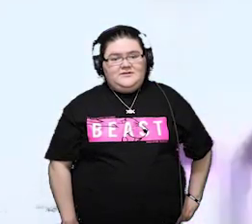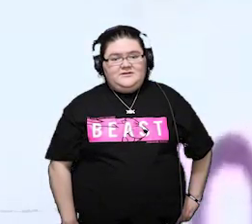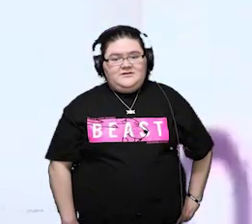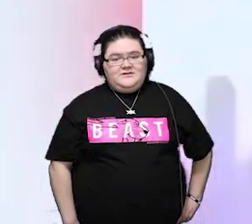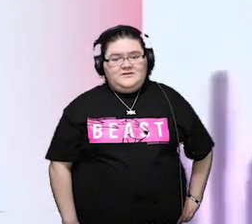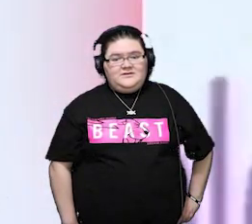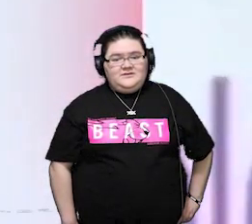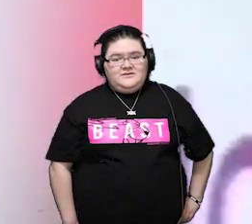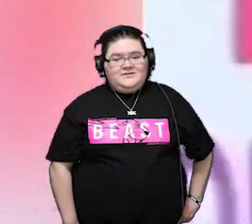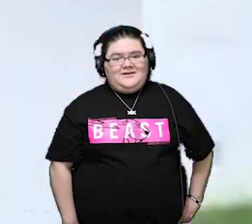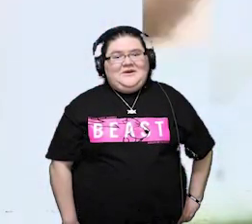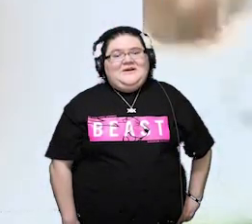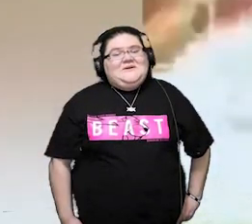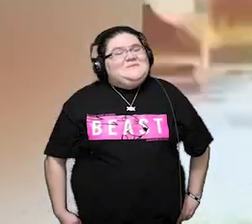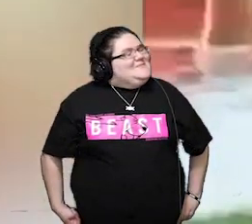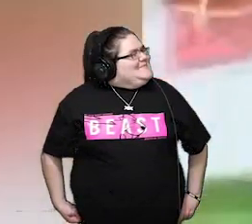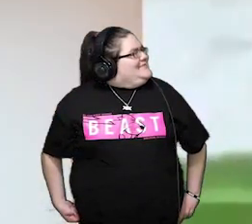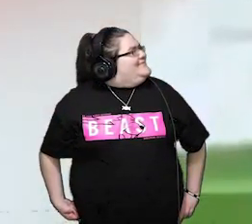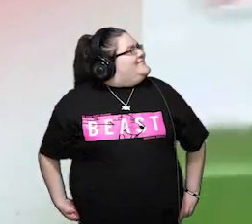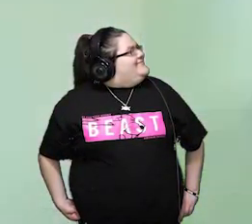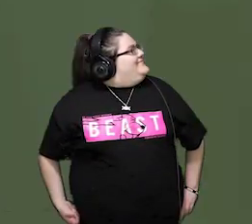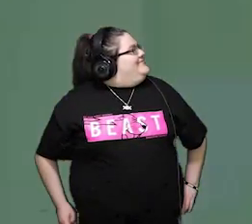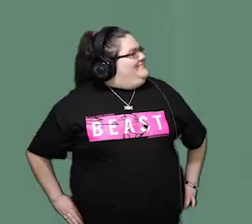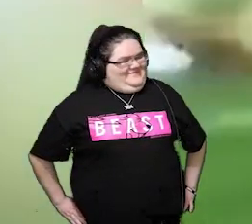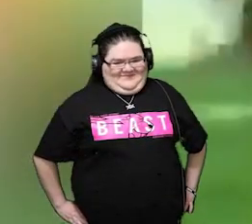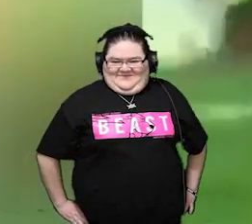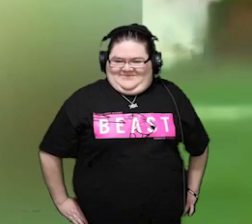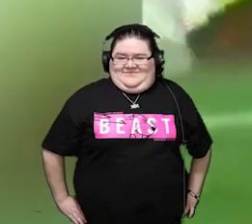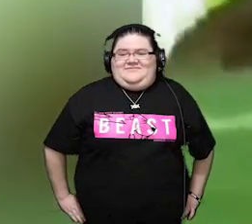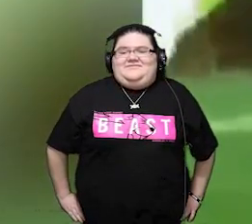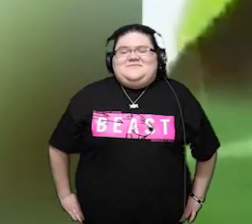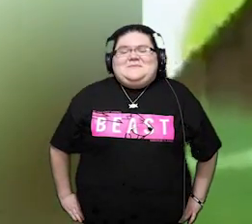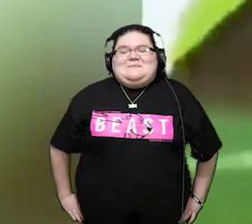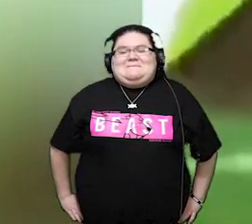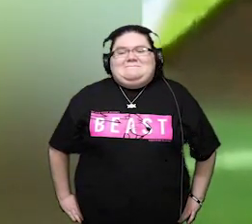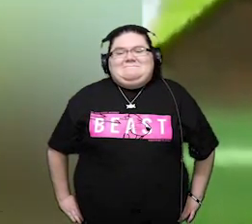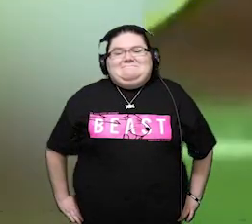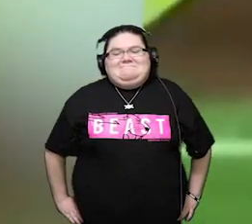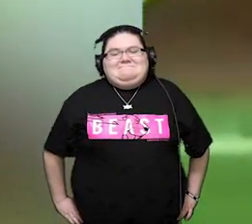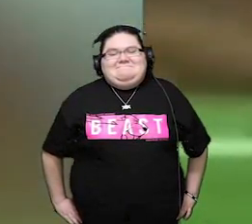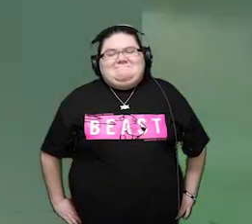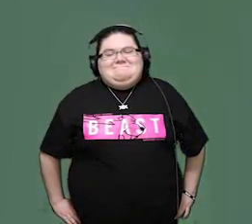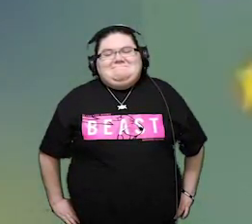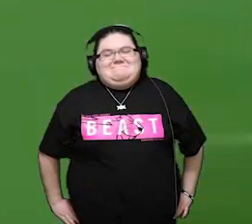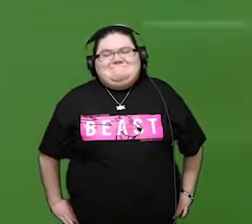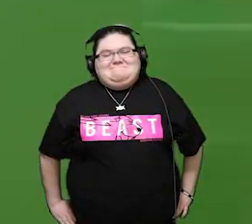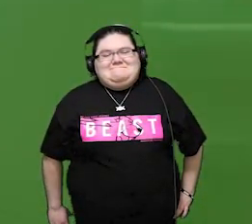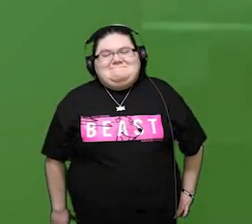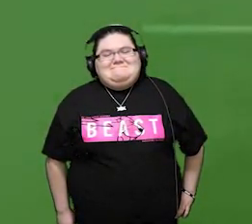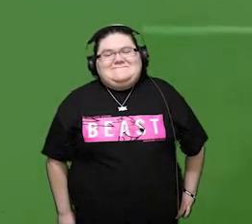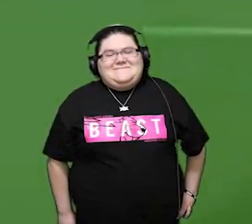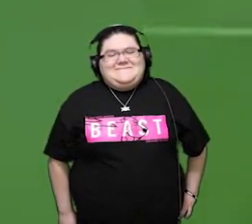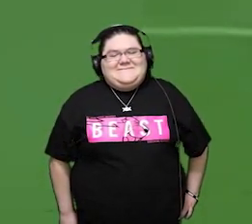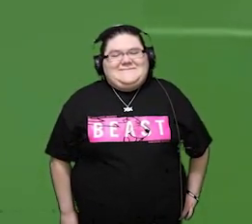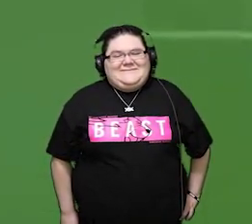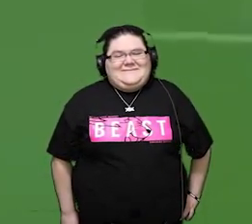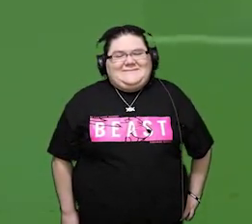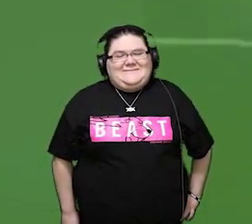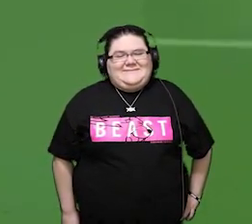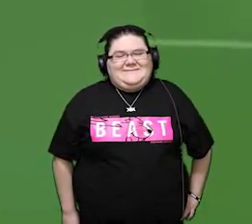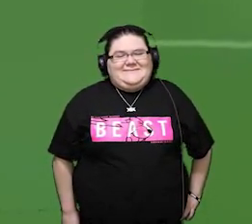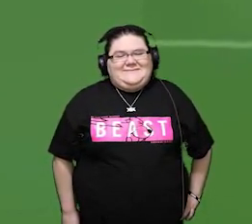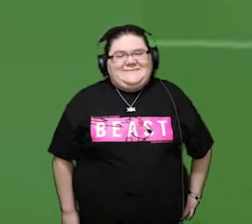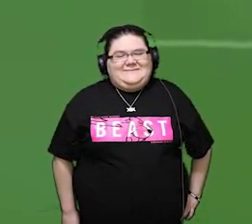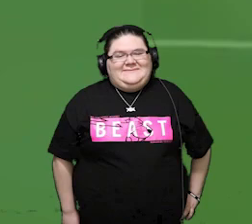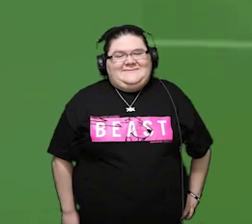But I believe he hit his nuts on the goalpost. He is down. Let us have a closer look at instant replay. Not only just